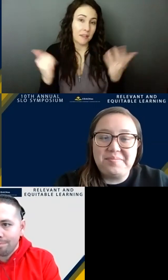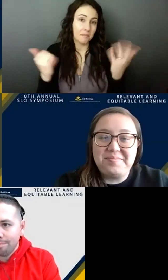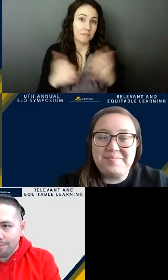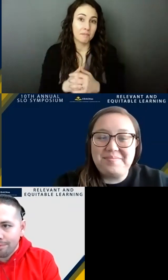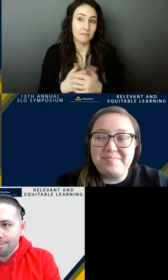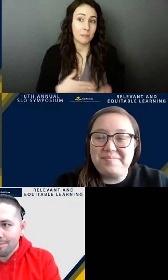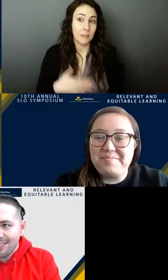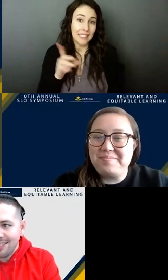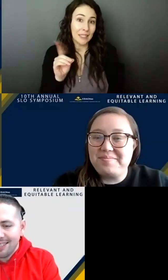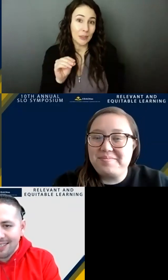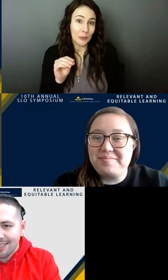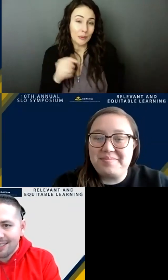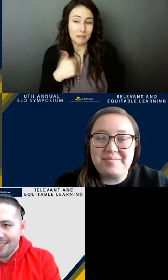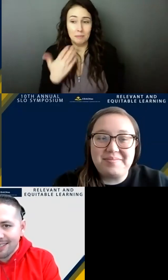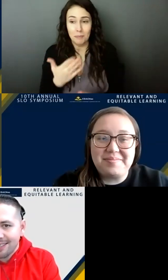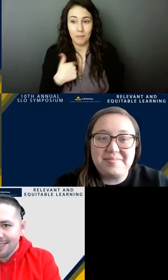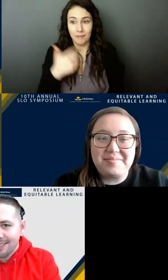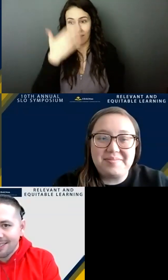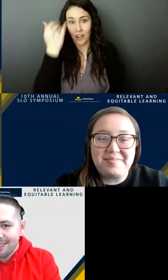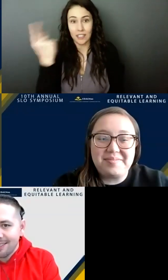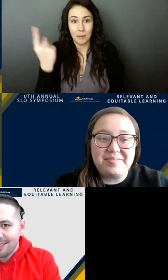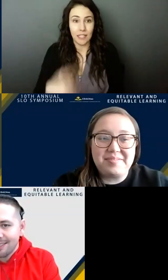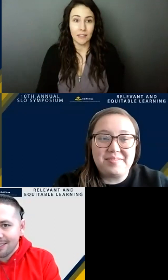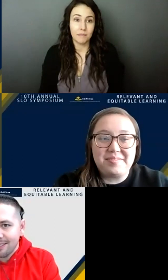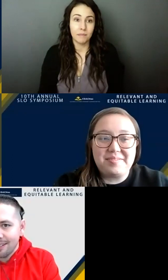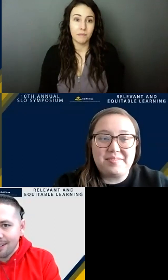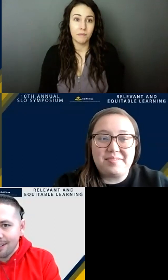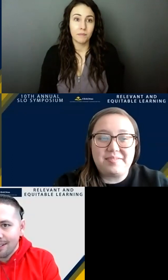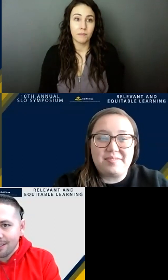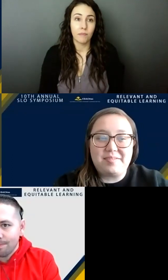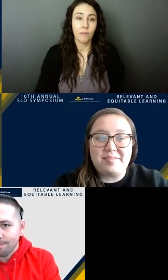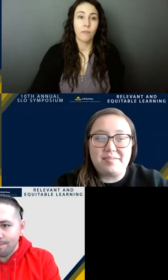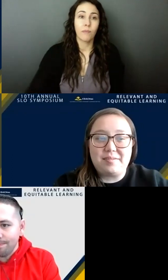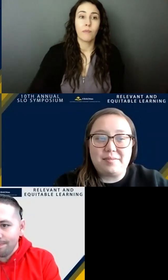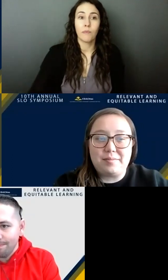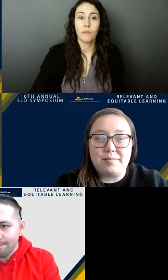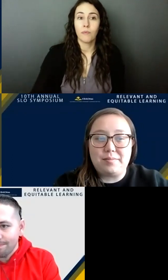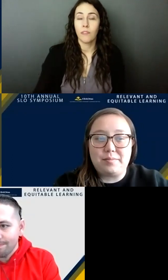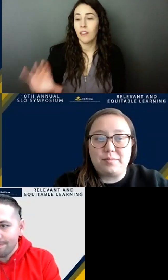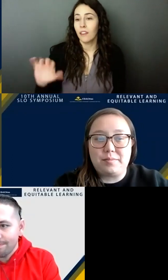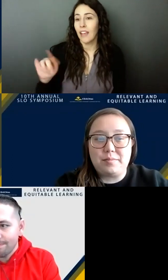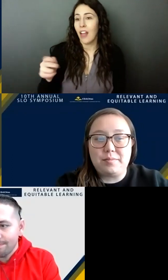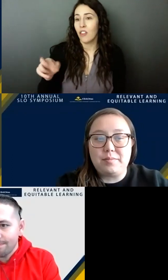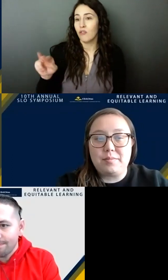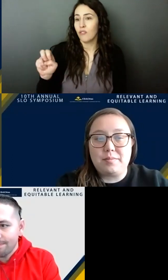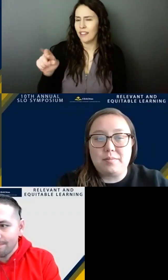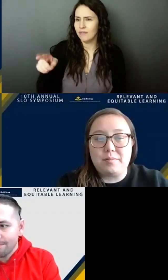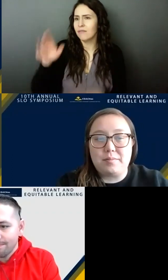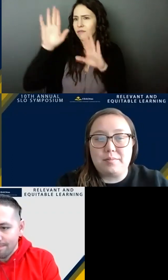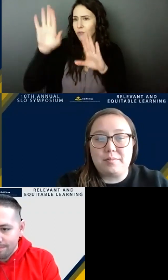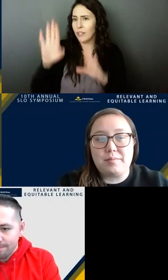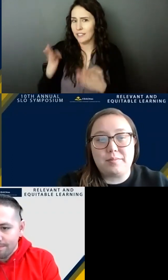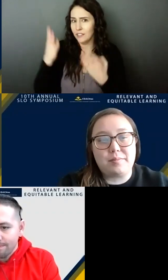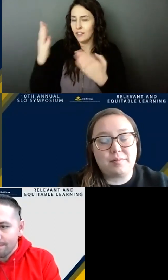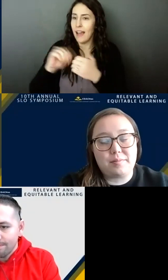may have forgotten something, but. I thought those are really great suggestions for ways that you can be intentional and mindful